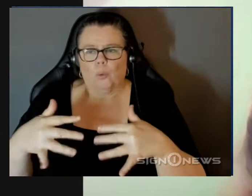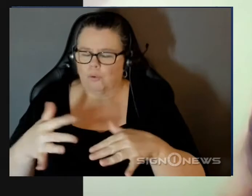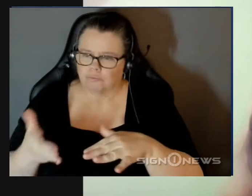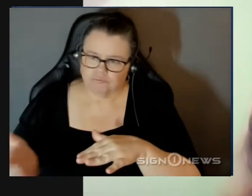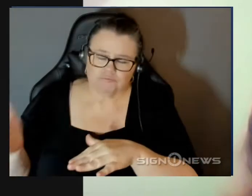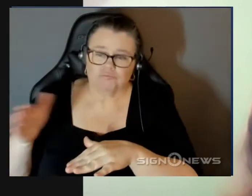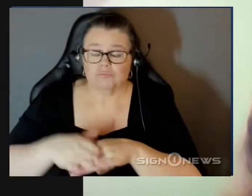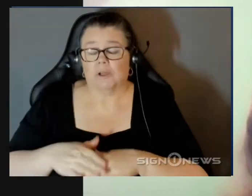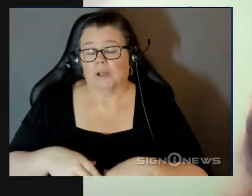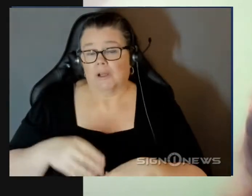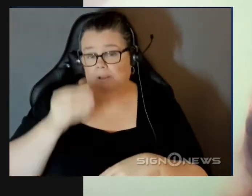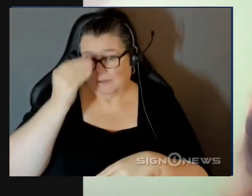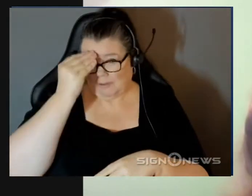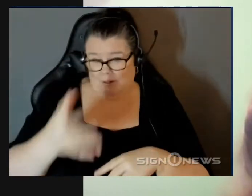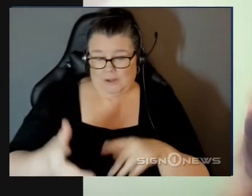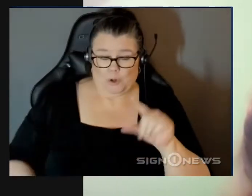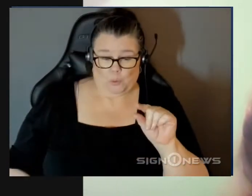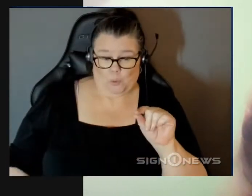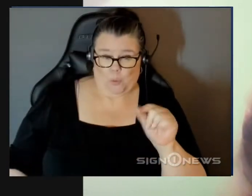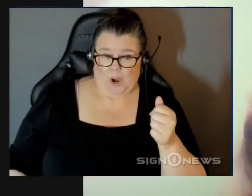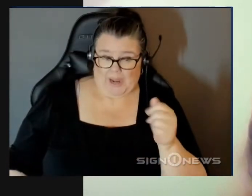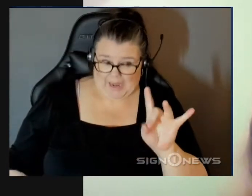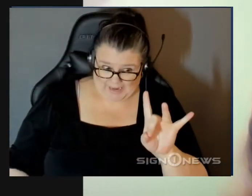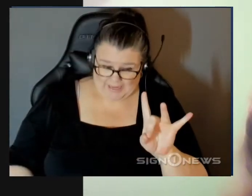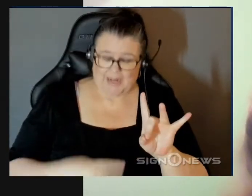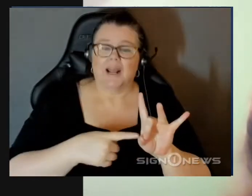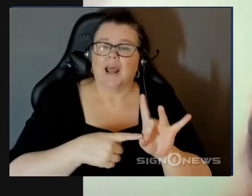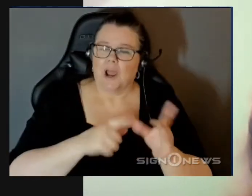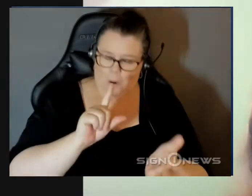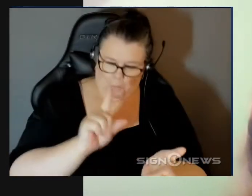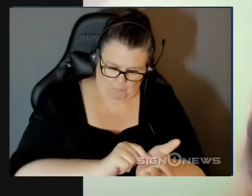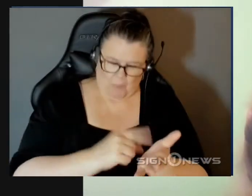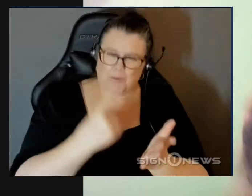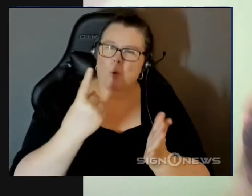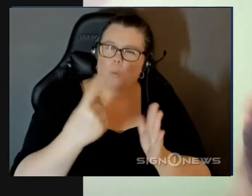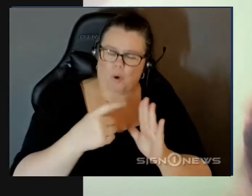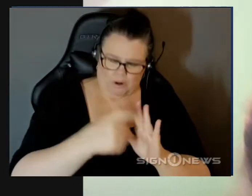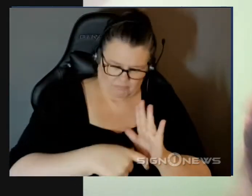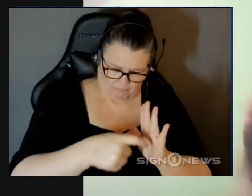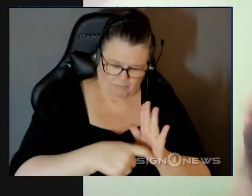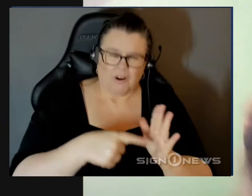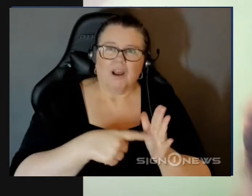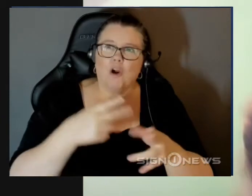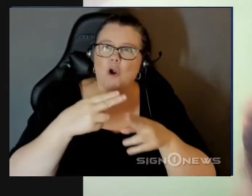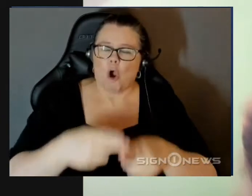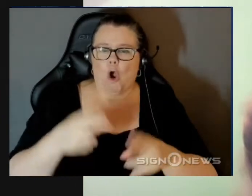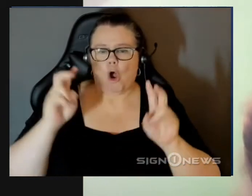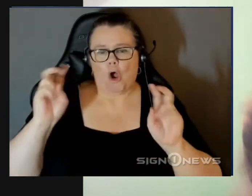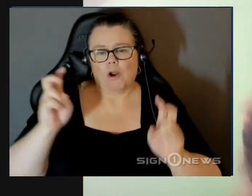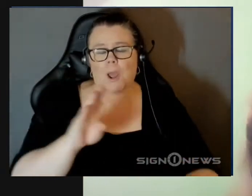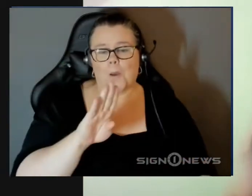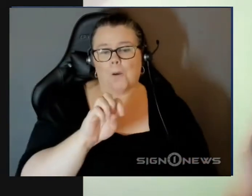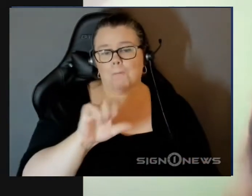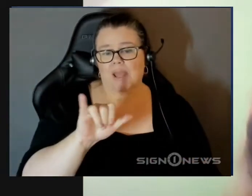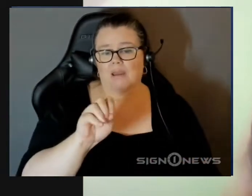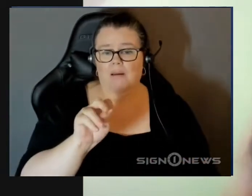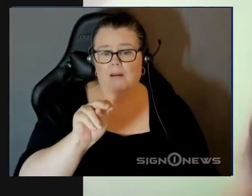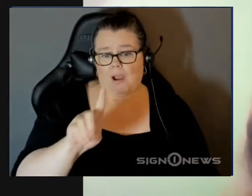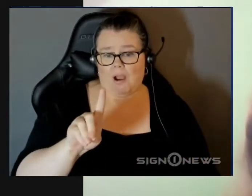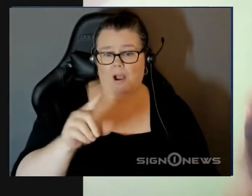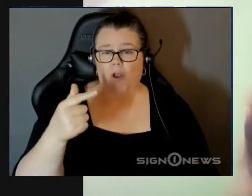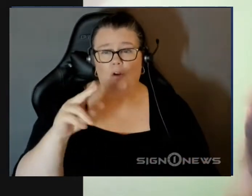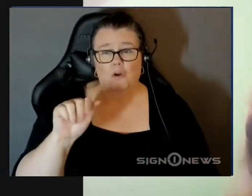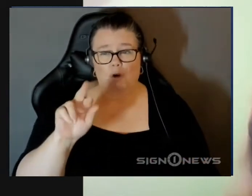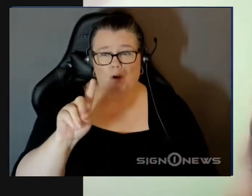2018, the National Council on Disability published a report called Beyond Guardianship that kind of put the guardianship context within a civil rights